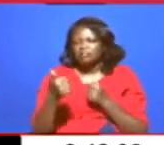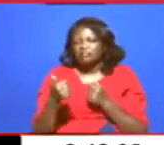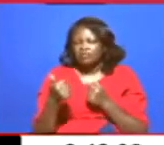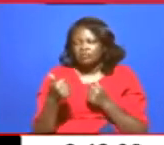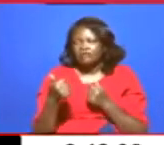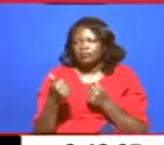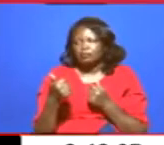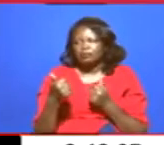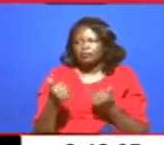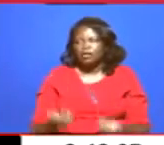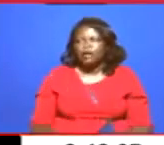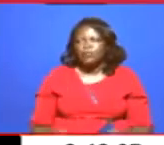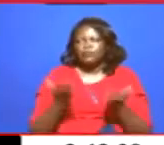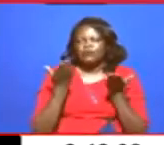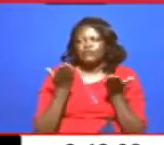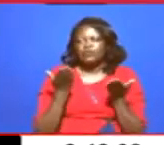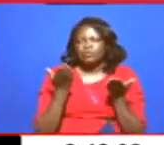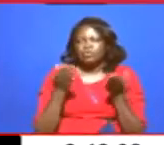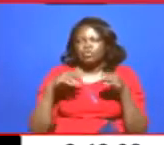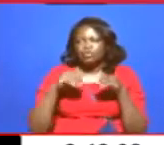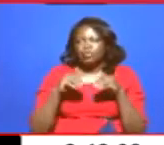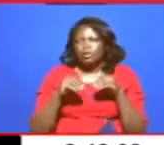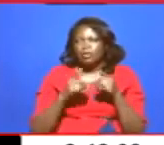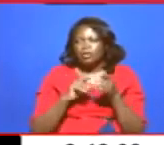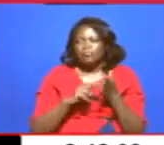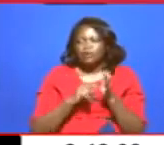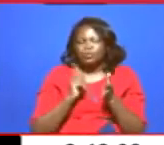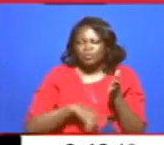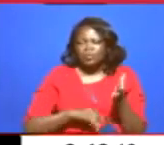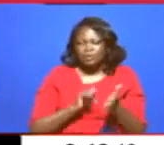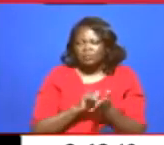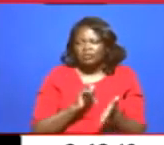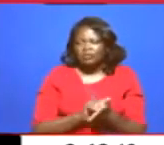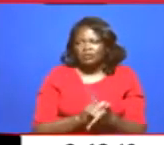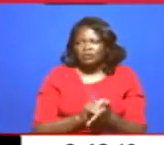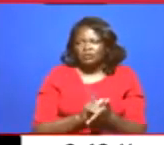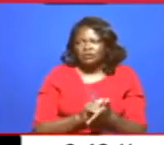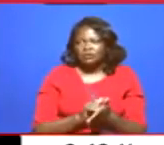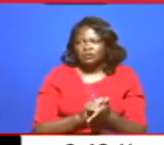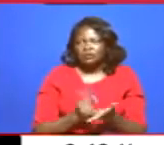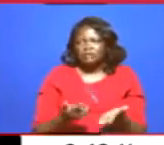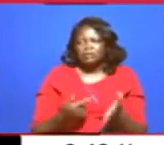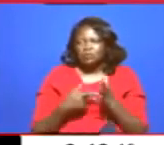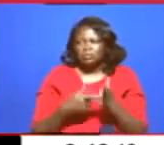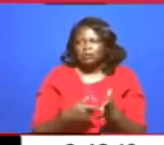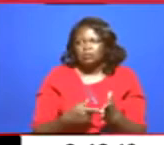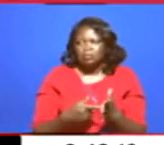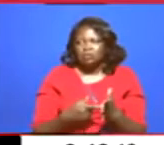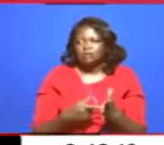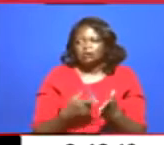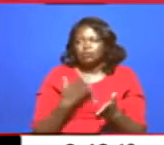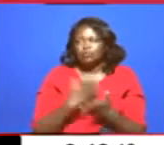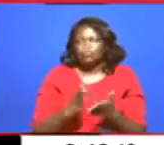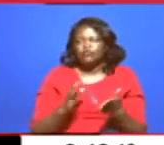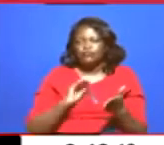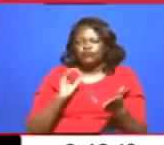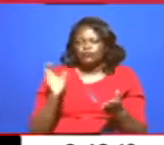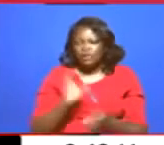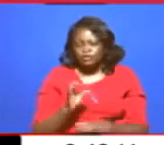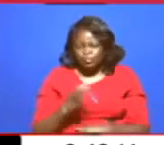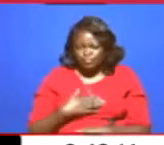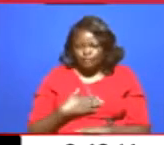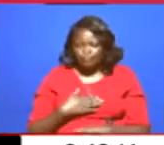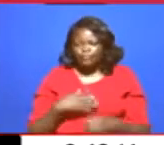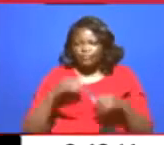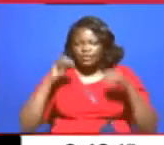of improvement in portfolio quality, it means a significant portion of our customers are able